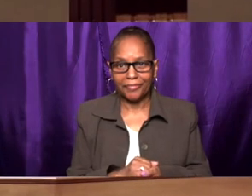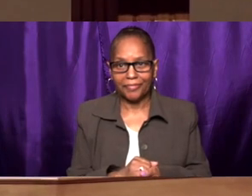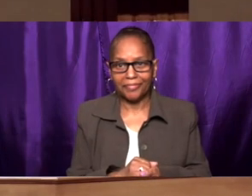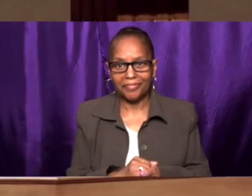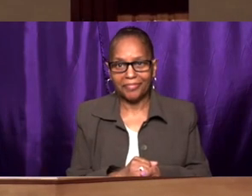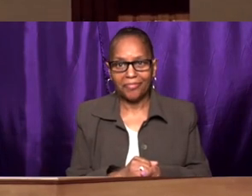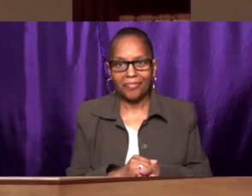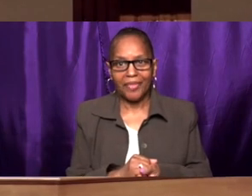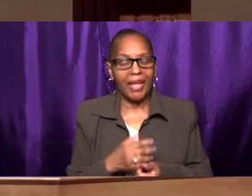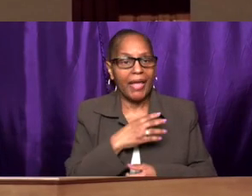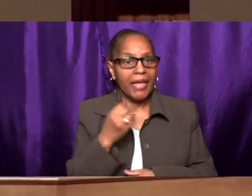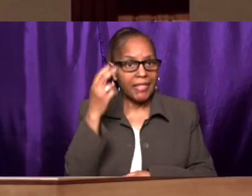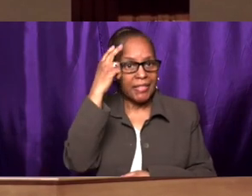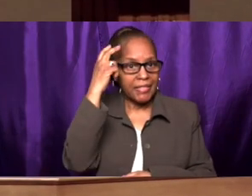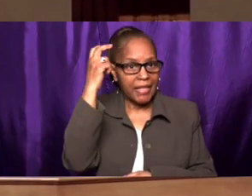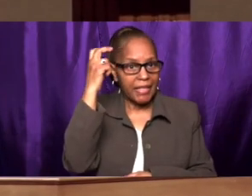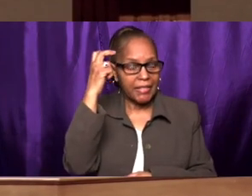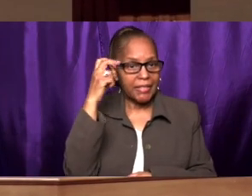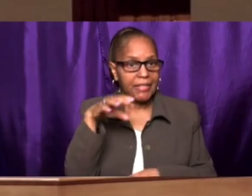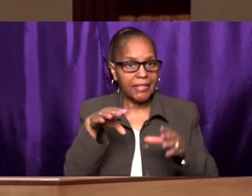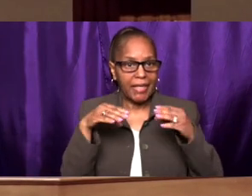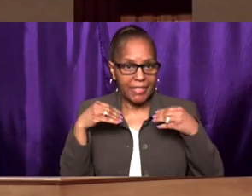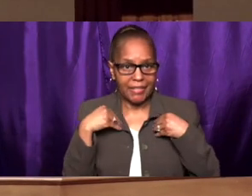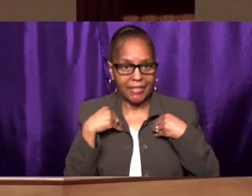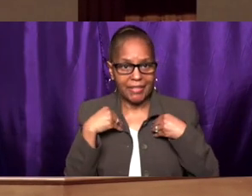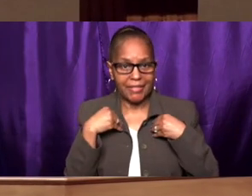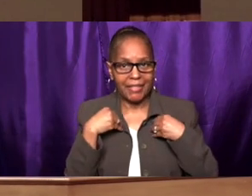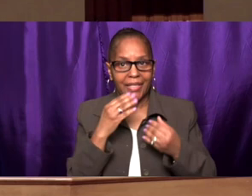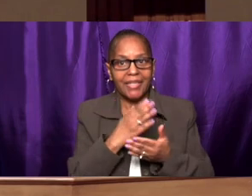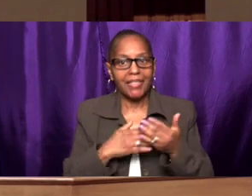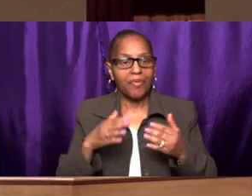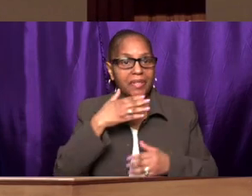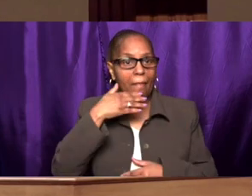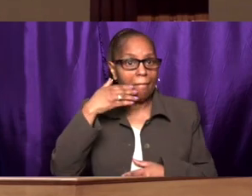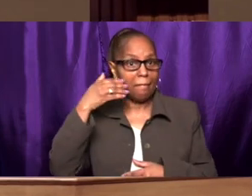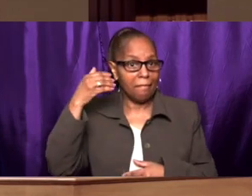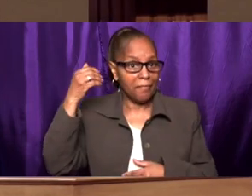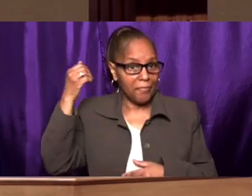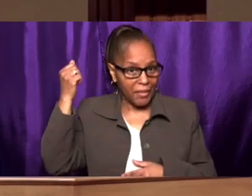And Satan takes some of his best shots